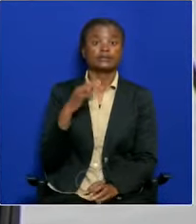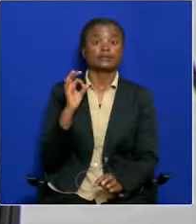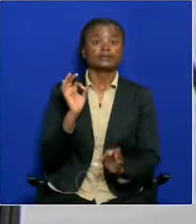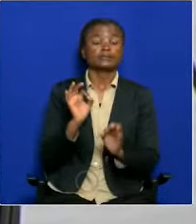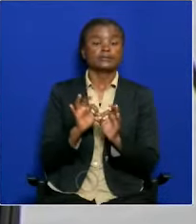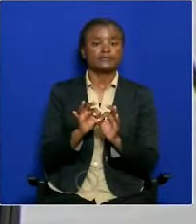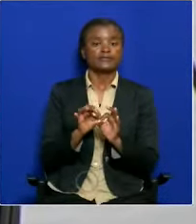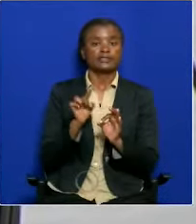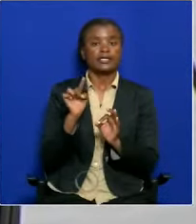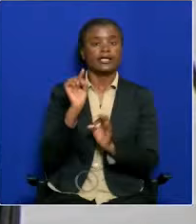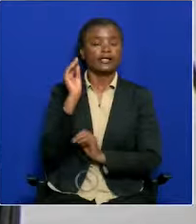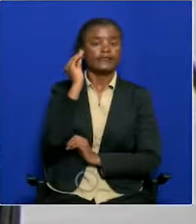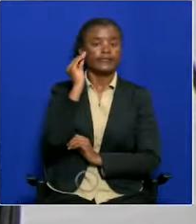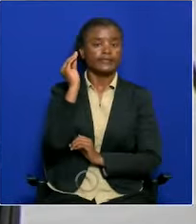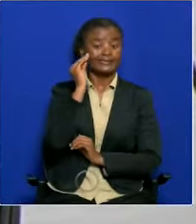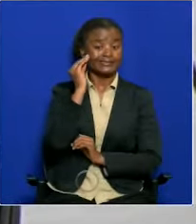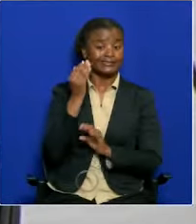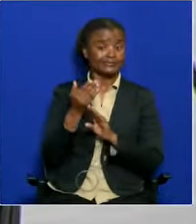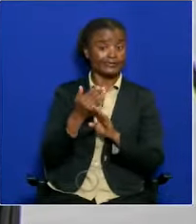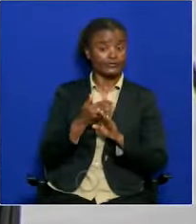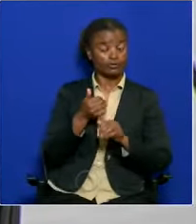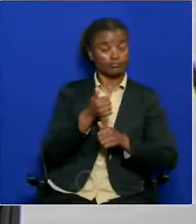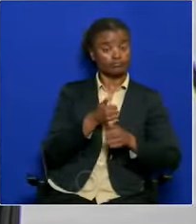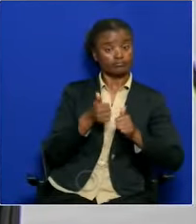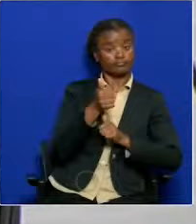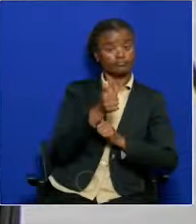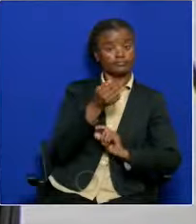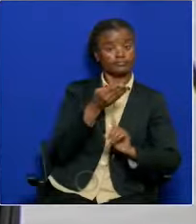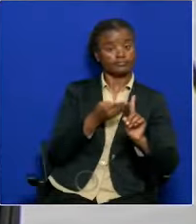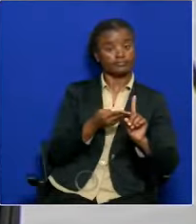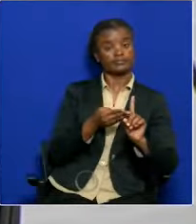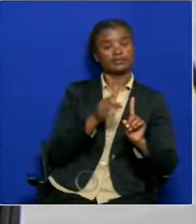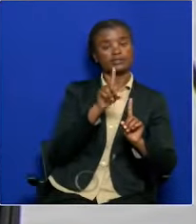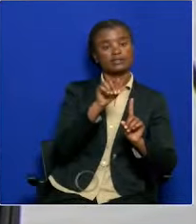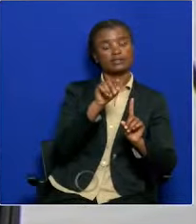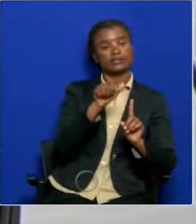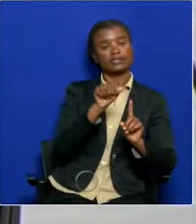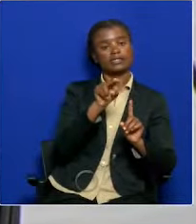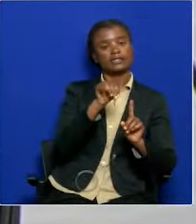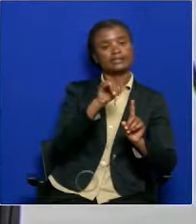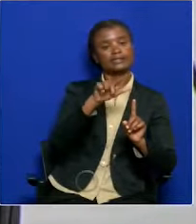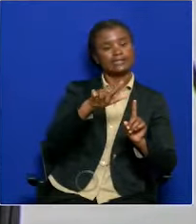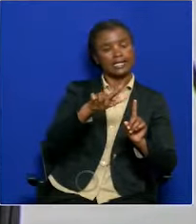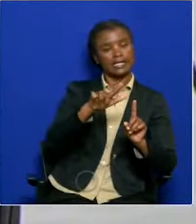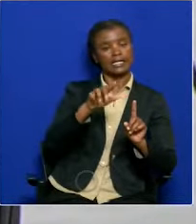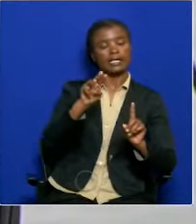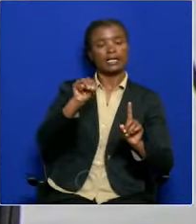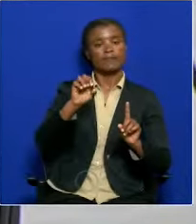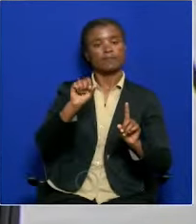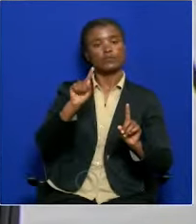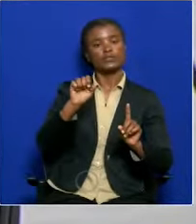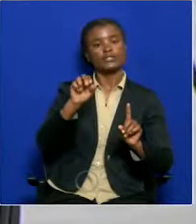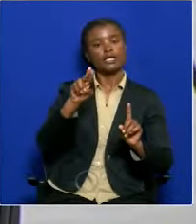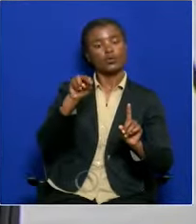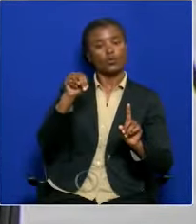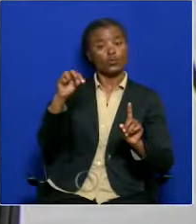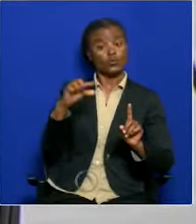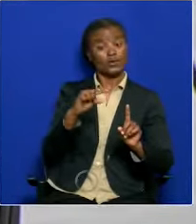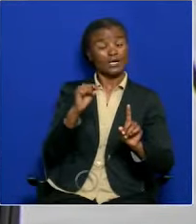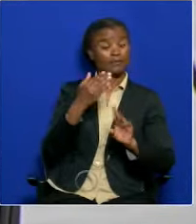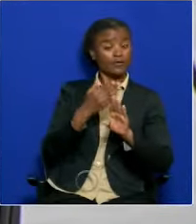under oath by Sergeant Daniel Mutau, indicated that he had been approached by members